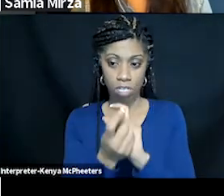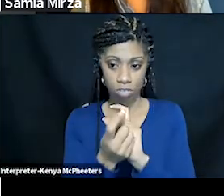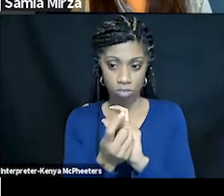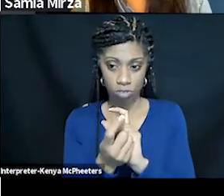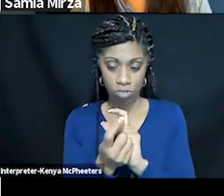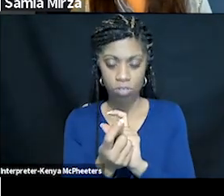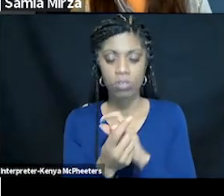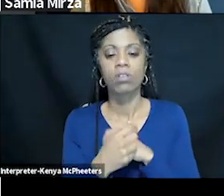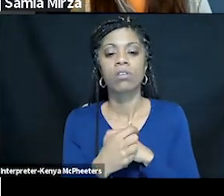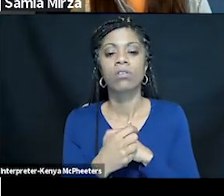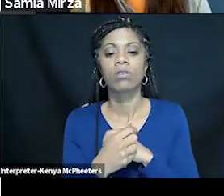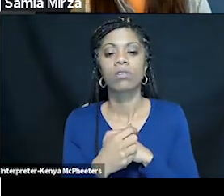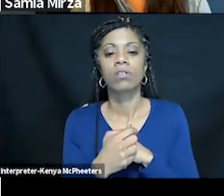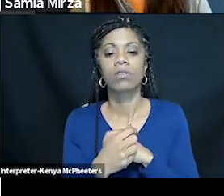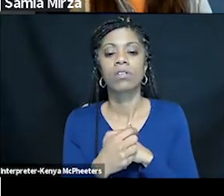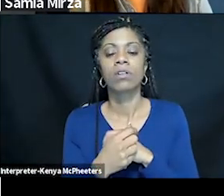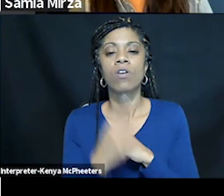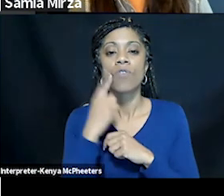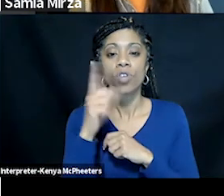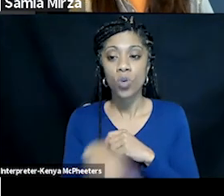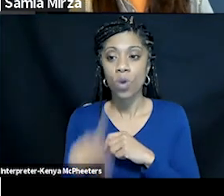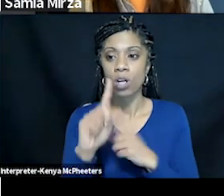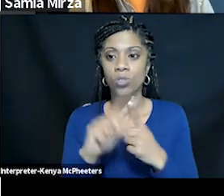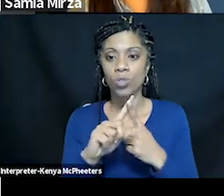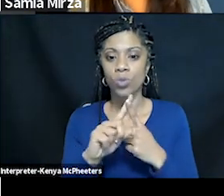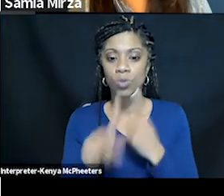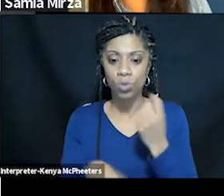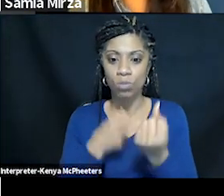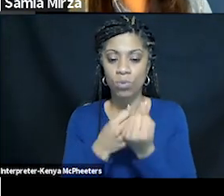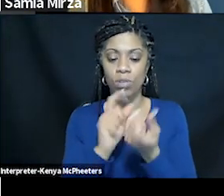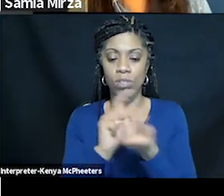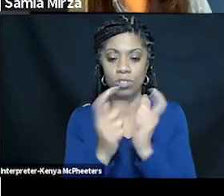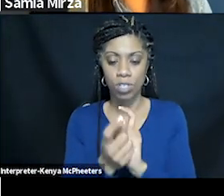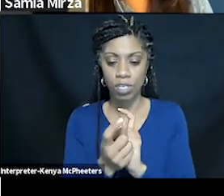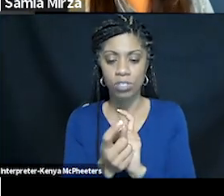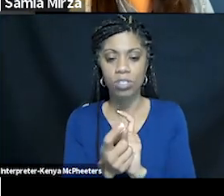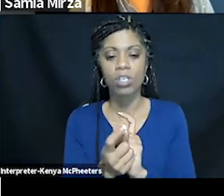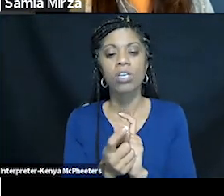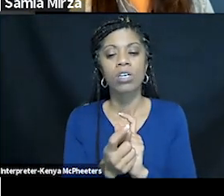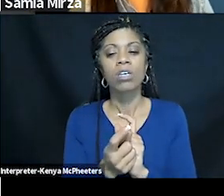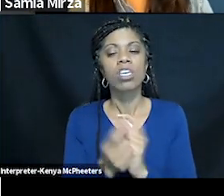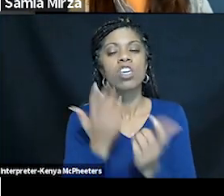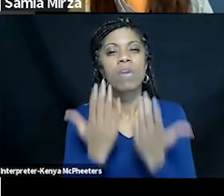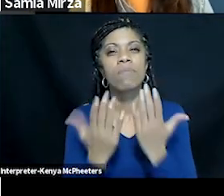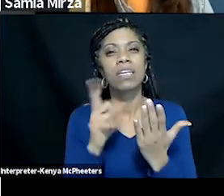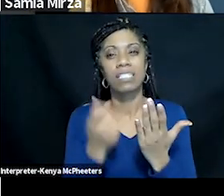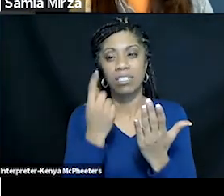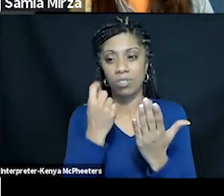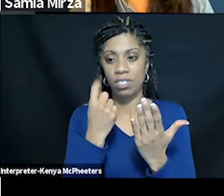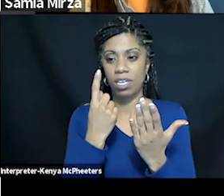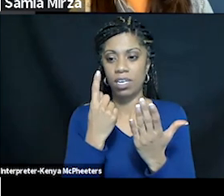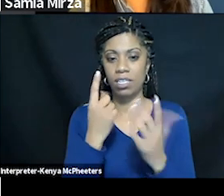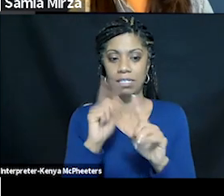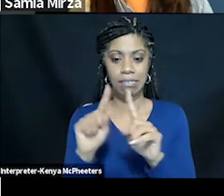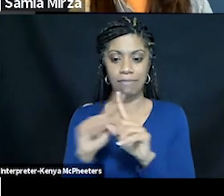really important for you to understand DEI from an organizational perspective as well. So what are all of the different